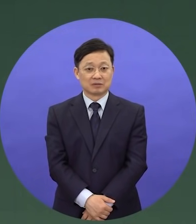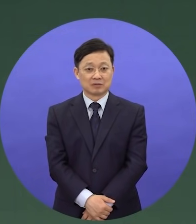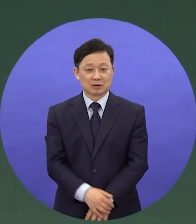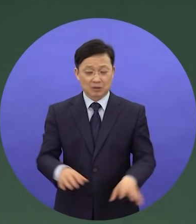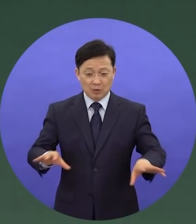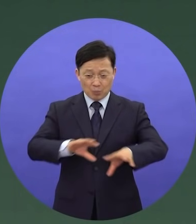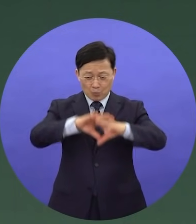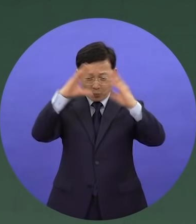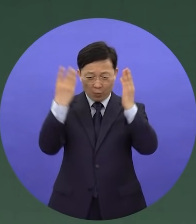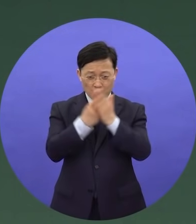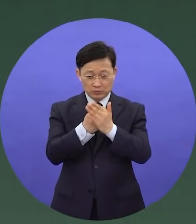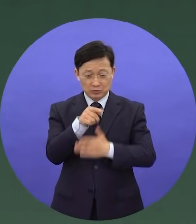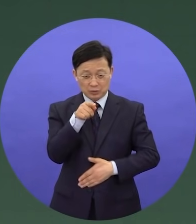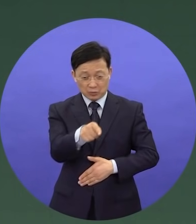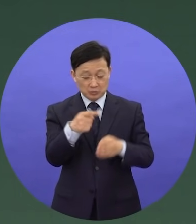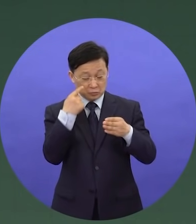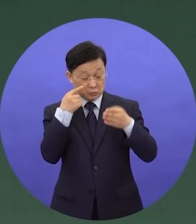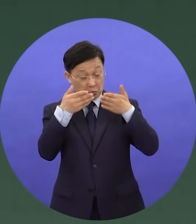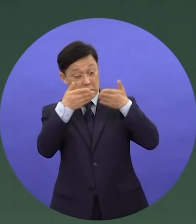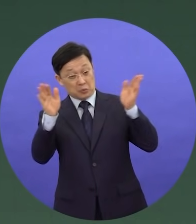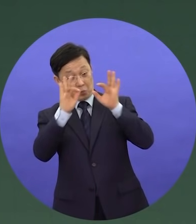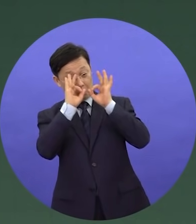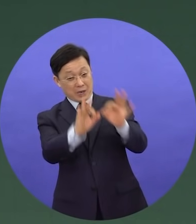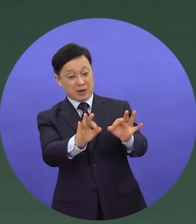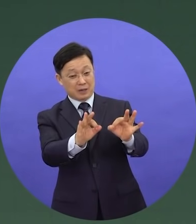Honestly, these are the people who saw everything.